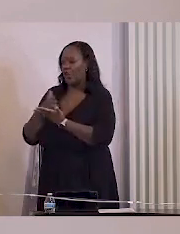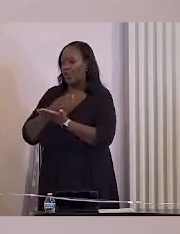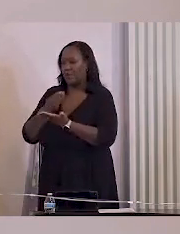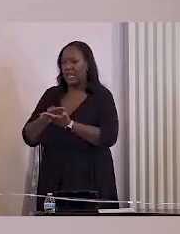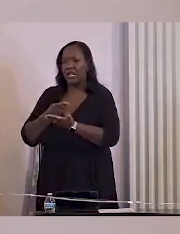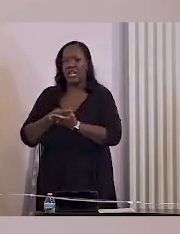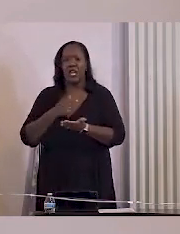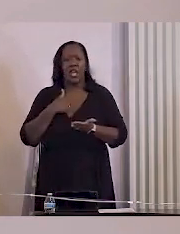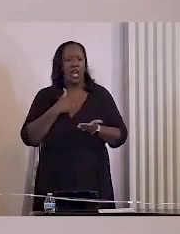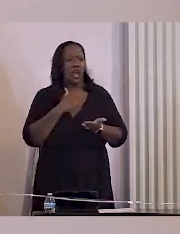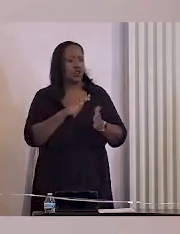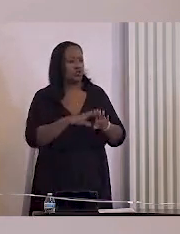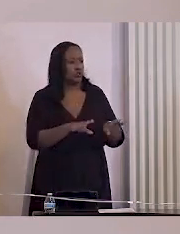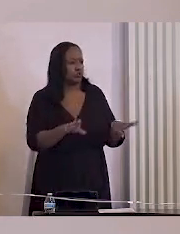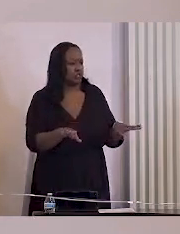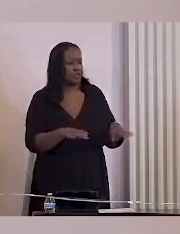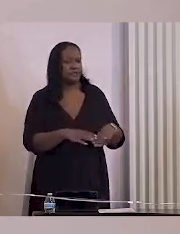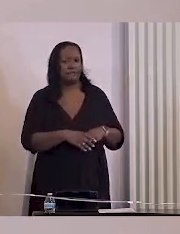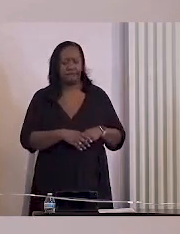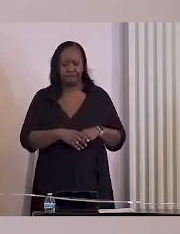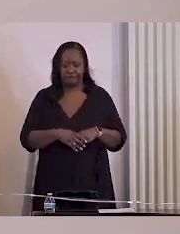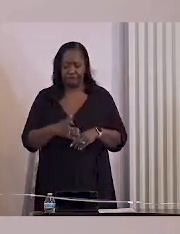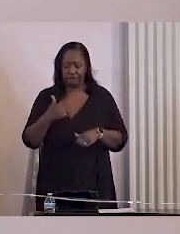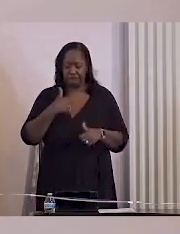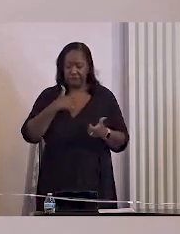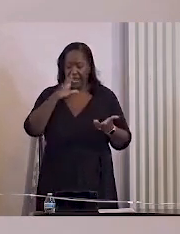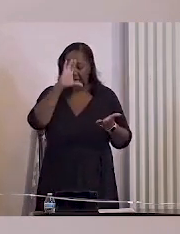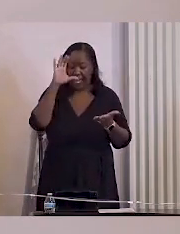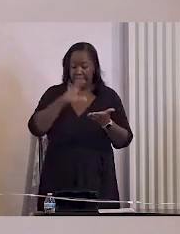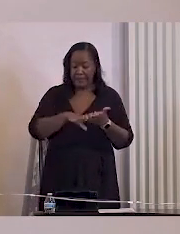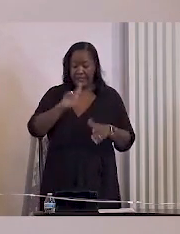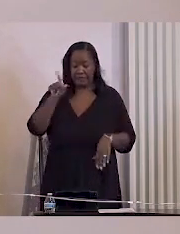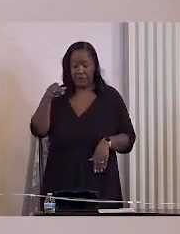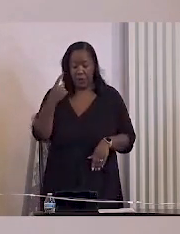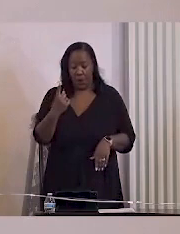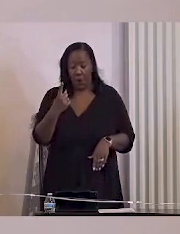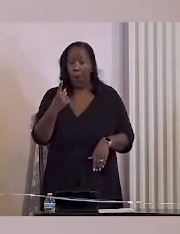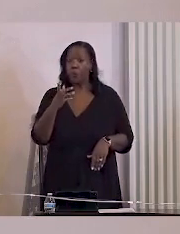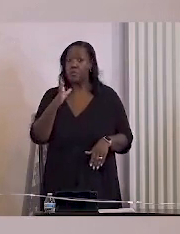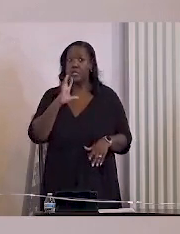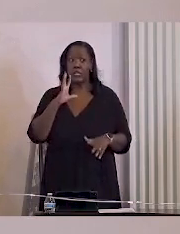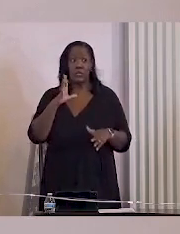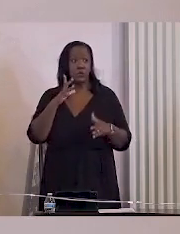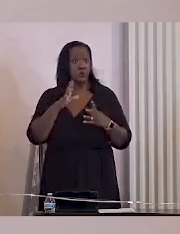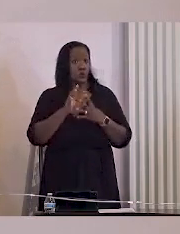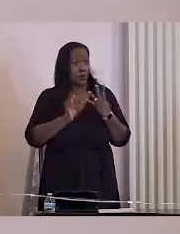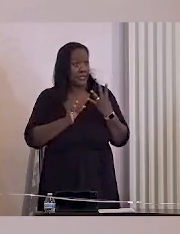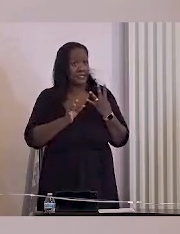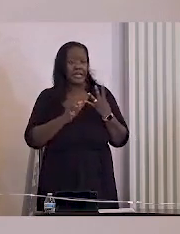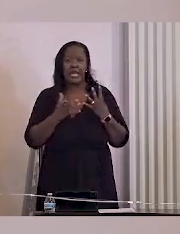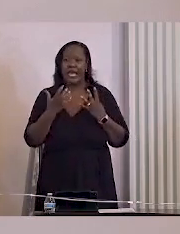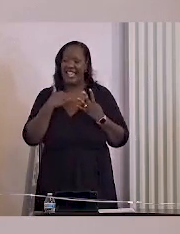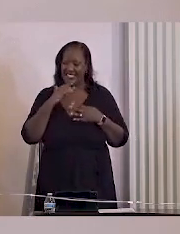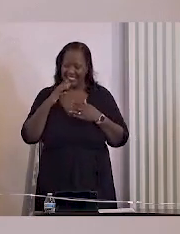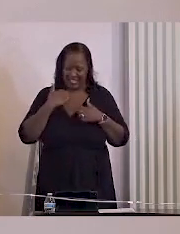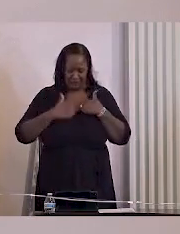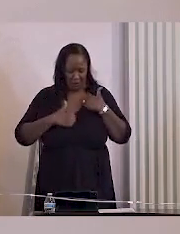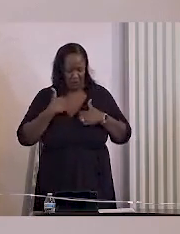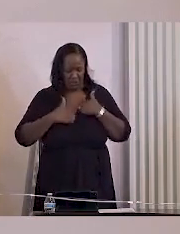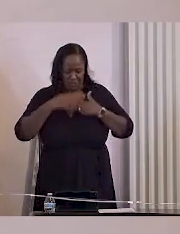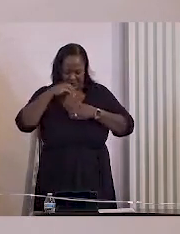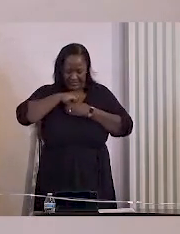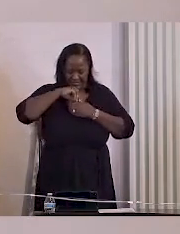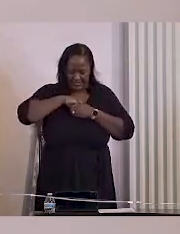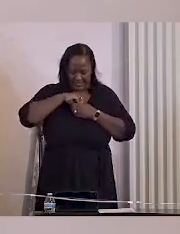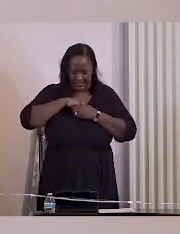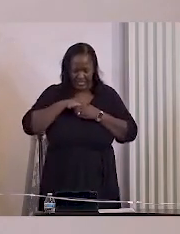our children. I believe the only choice we have is to embrace all of the emotions that we are feeling,